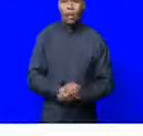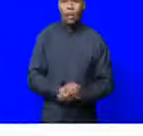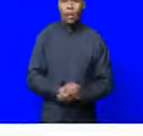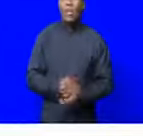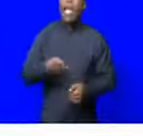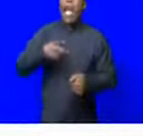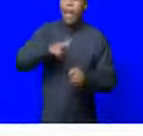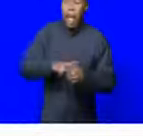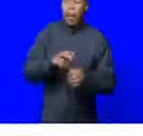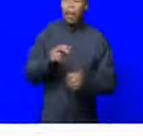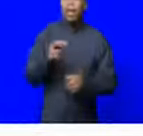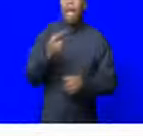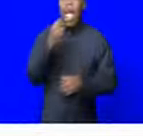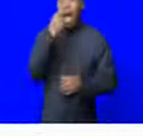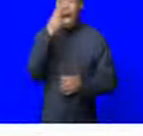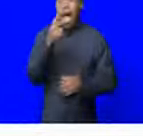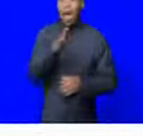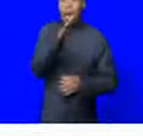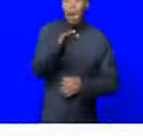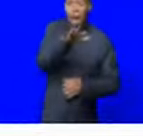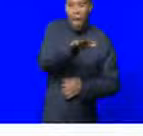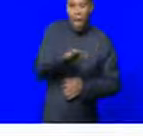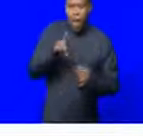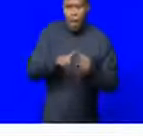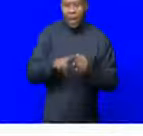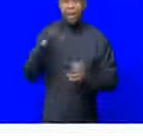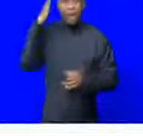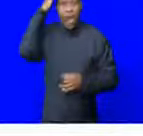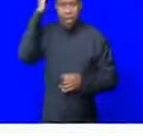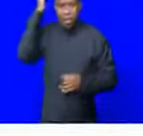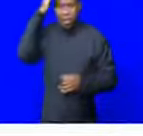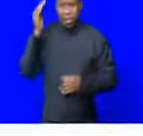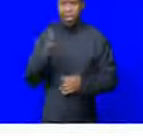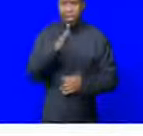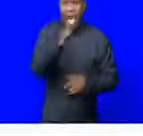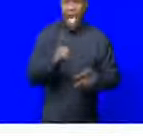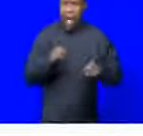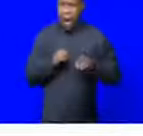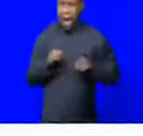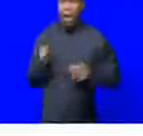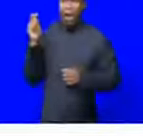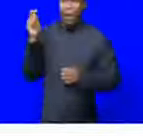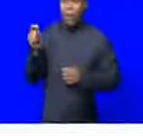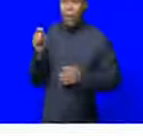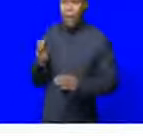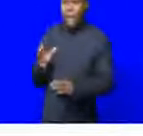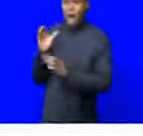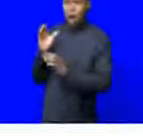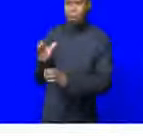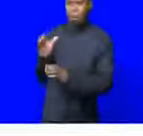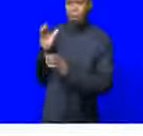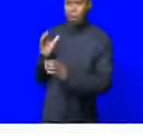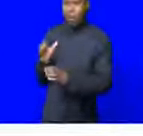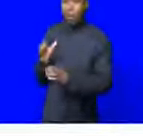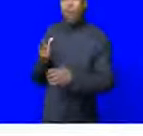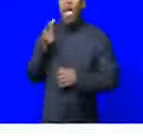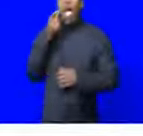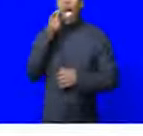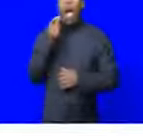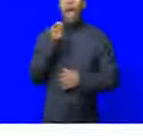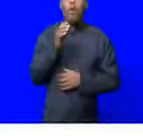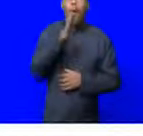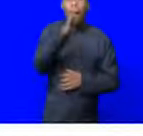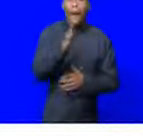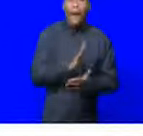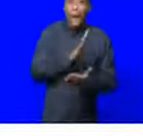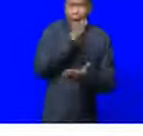Meanwhile, the older maidens who were commissioned to Mpisi Farm and Bamusake have returned back at Lutsitsini Royal Residence with the